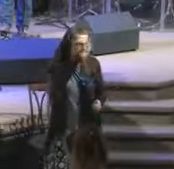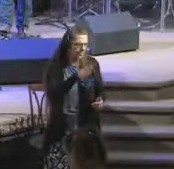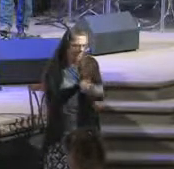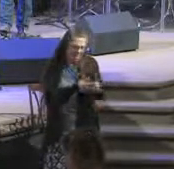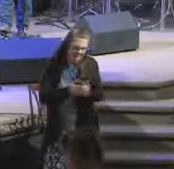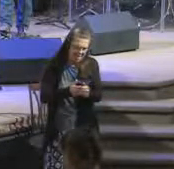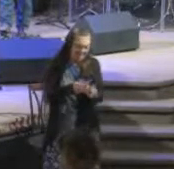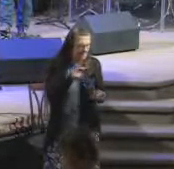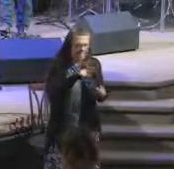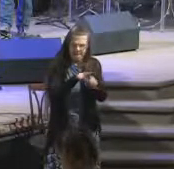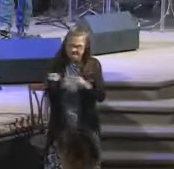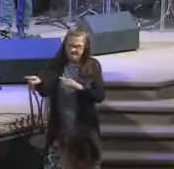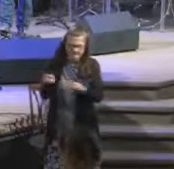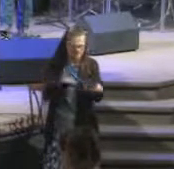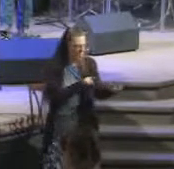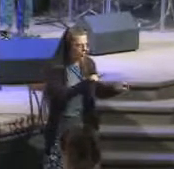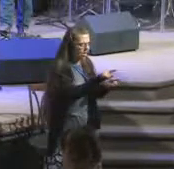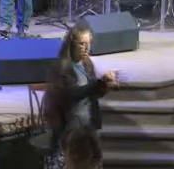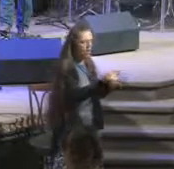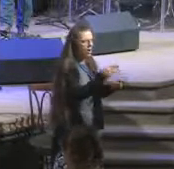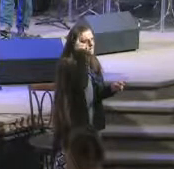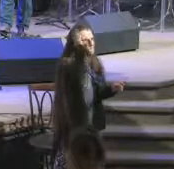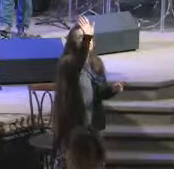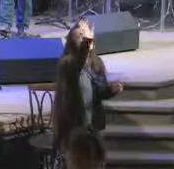Lead us in every direction we go for your glory.